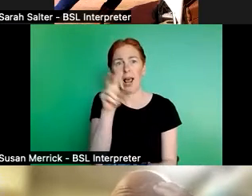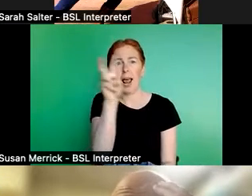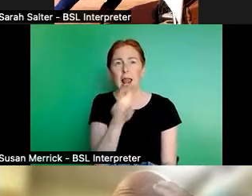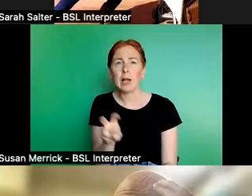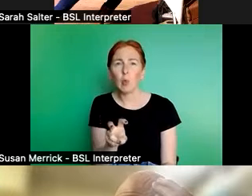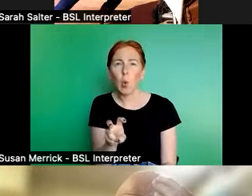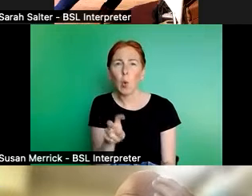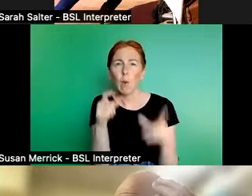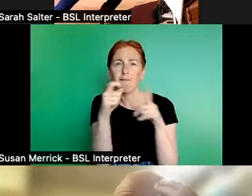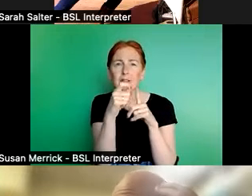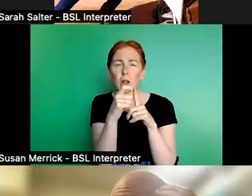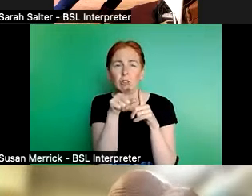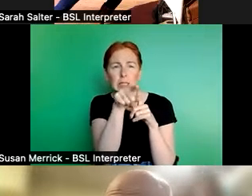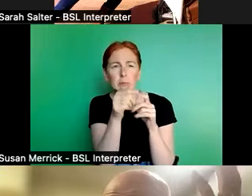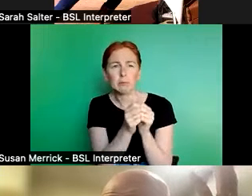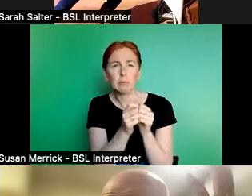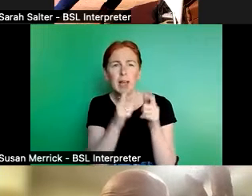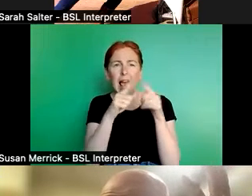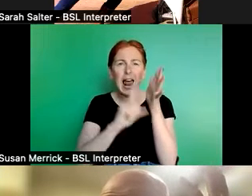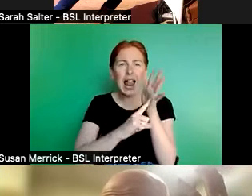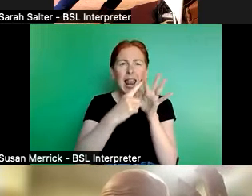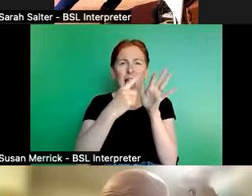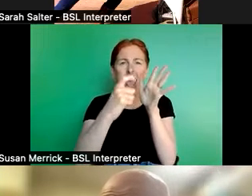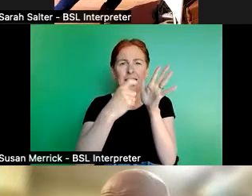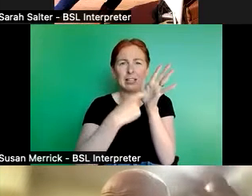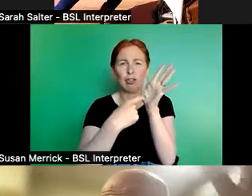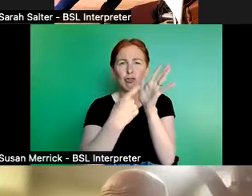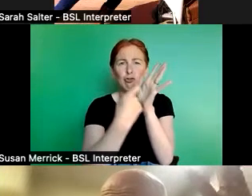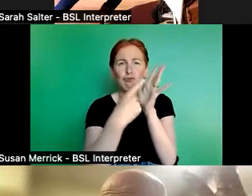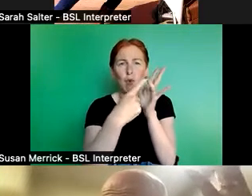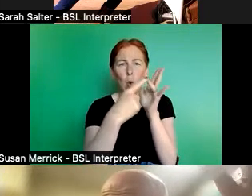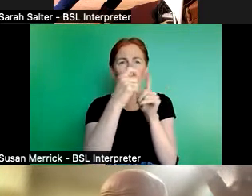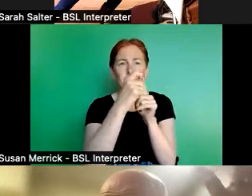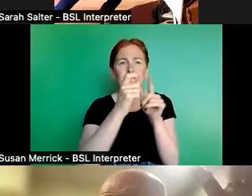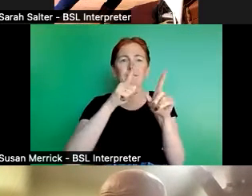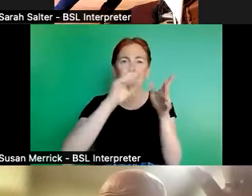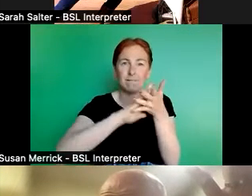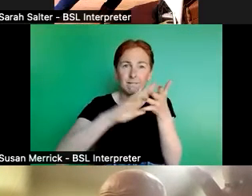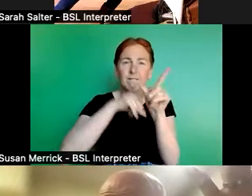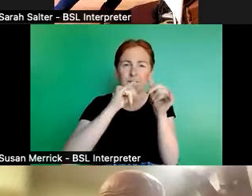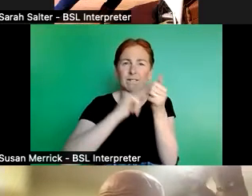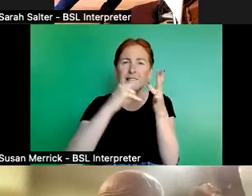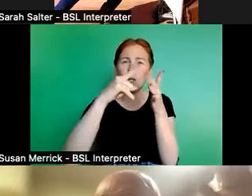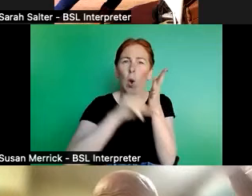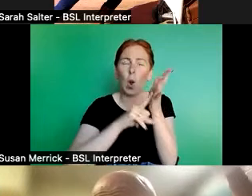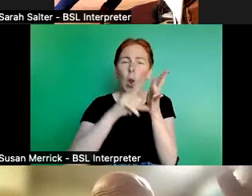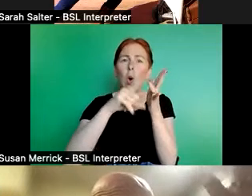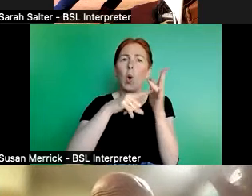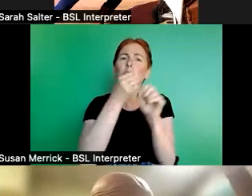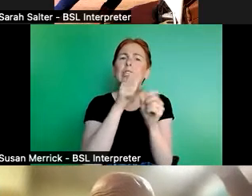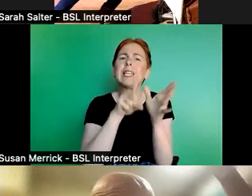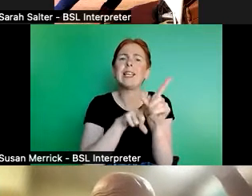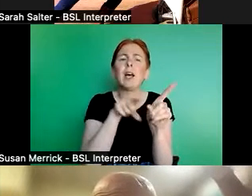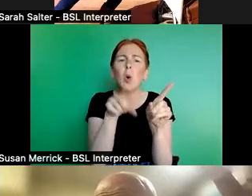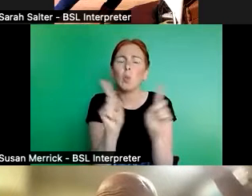used to make a diagnosis when everything looks normal. So when I look in and I